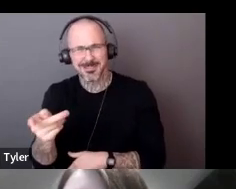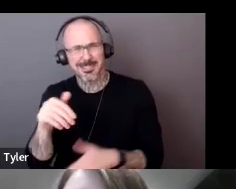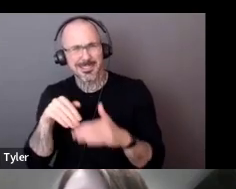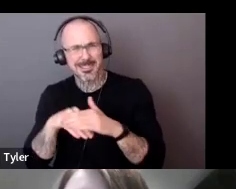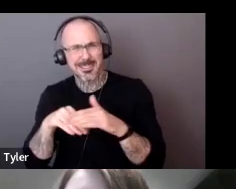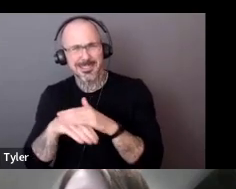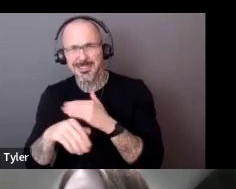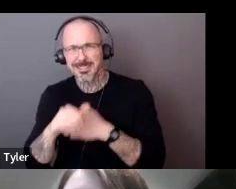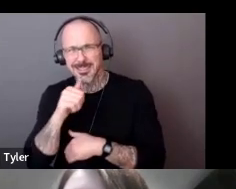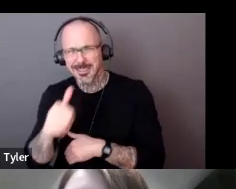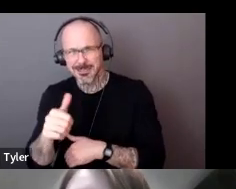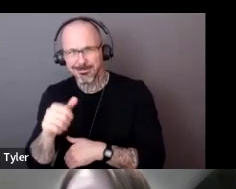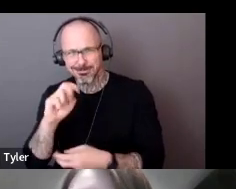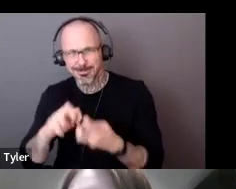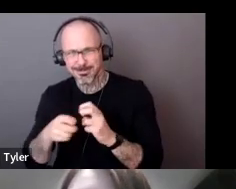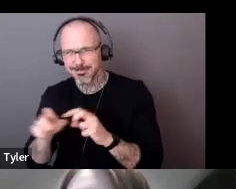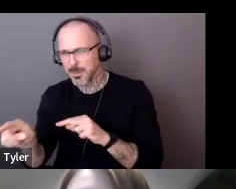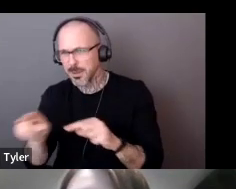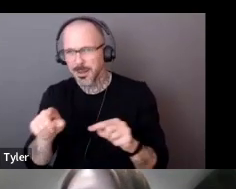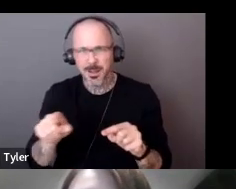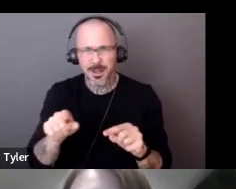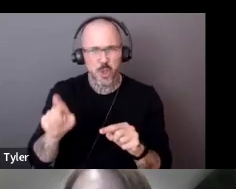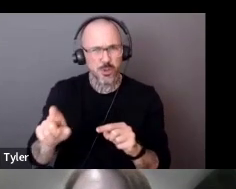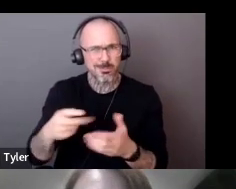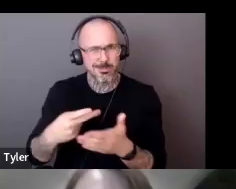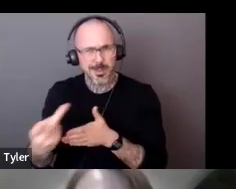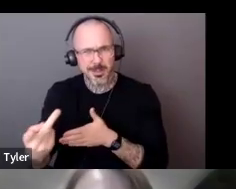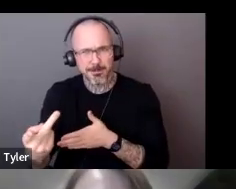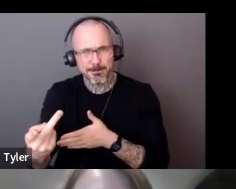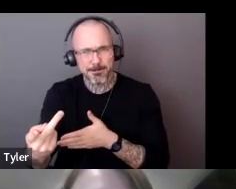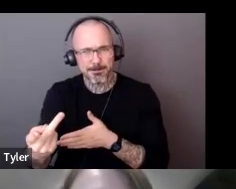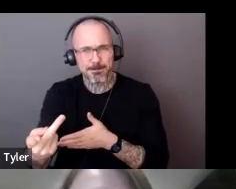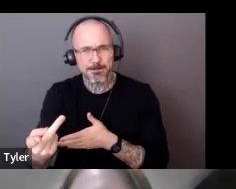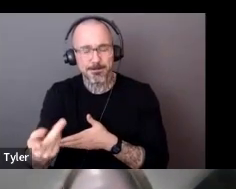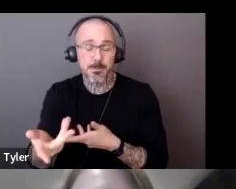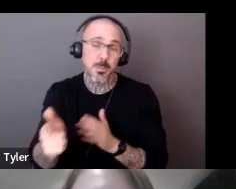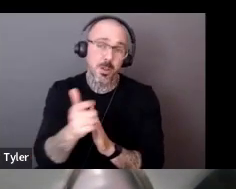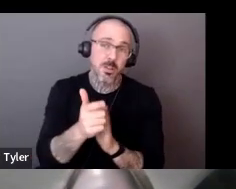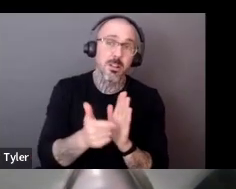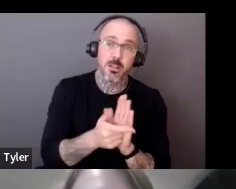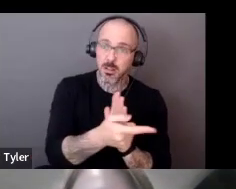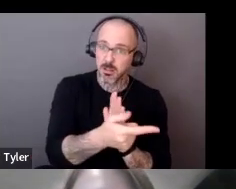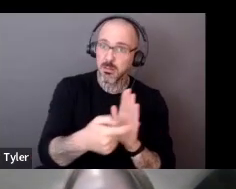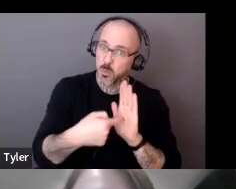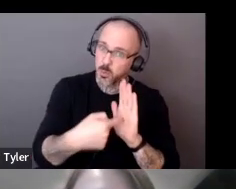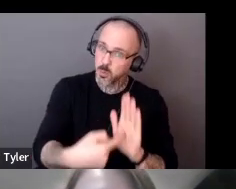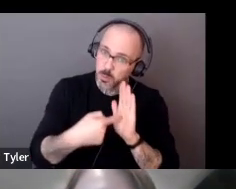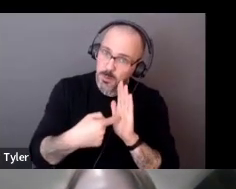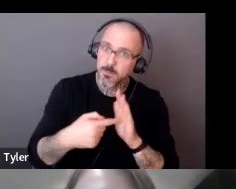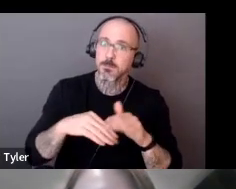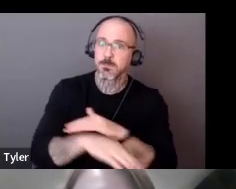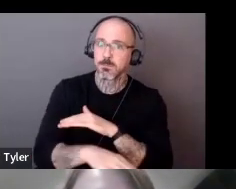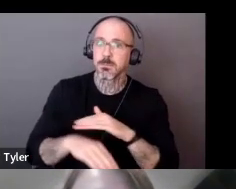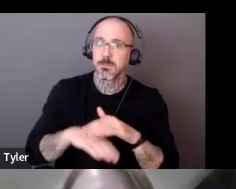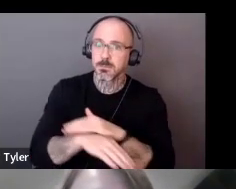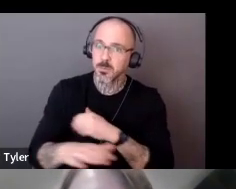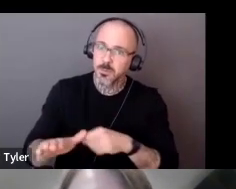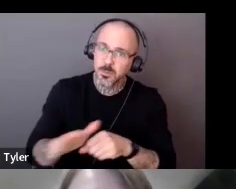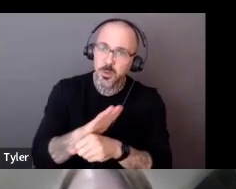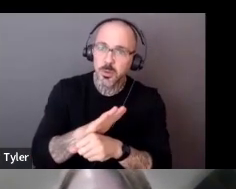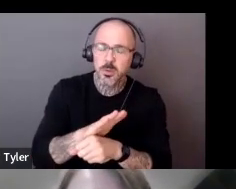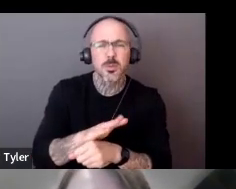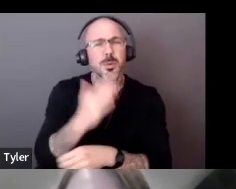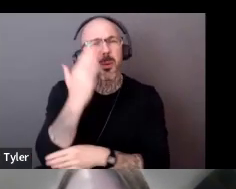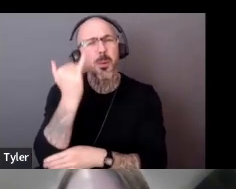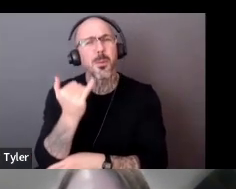law requires a fully accessible bathroom. So was it that